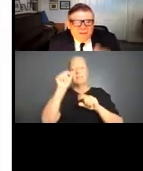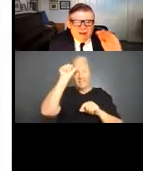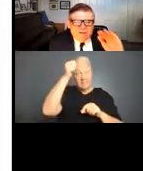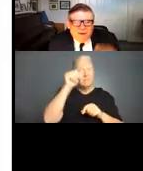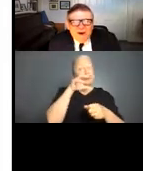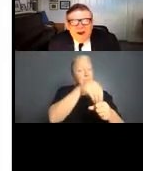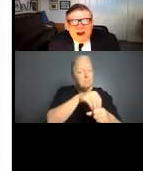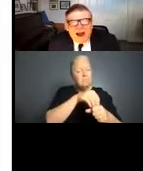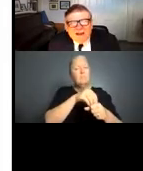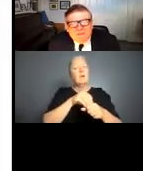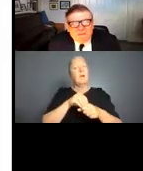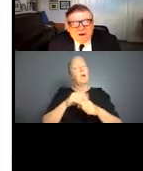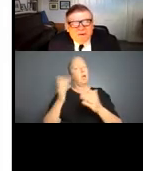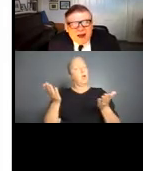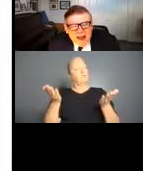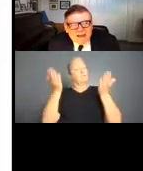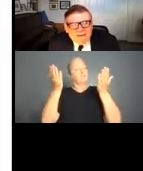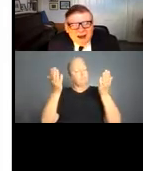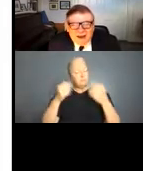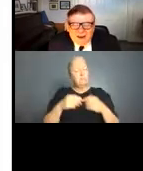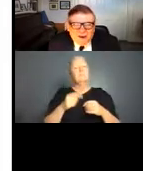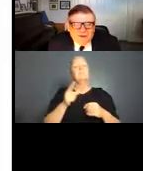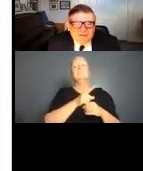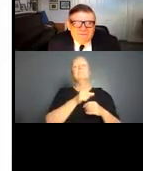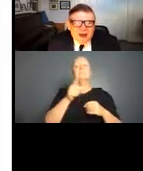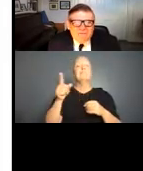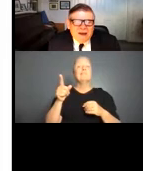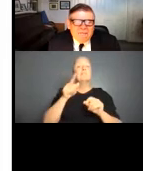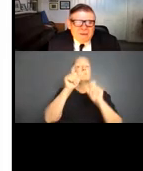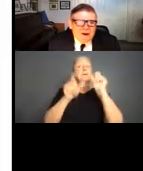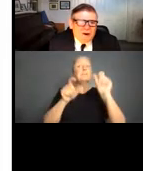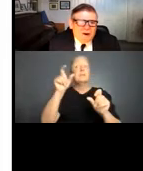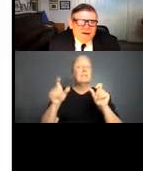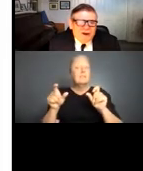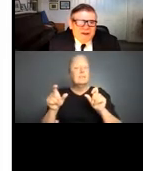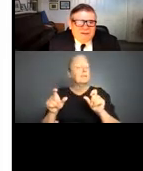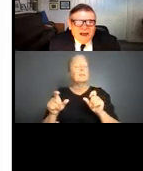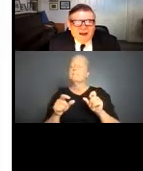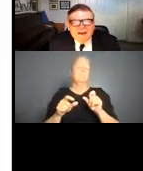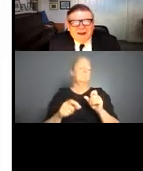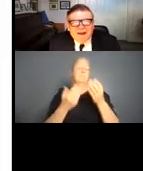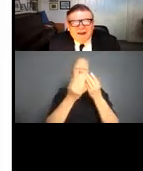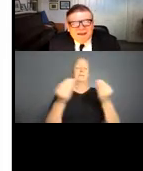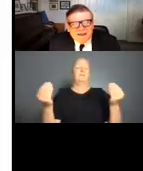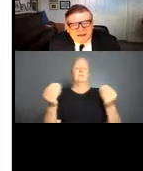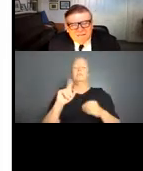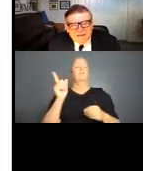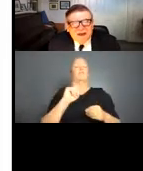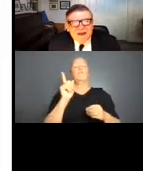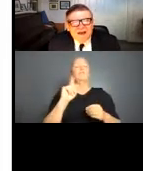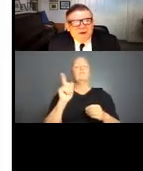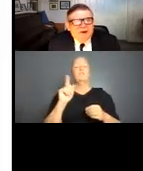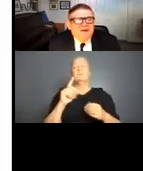top level, people who were identified, and of course many people are not certified in these